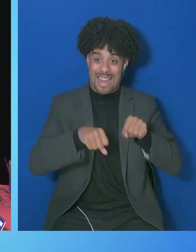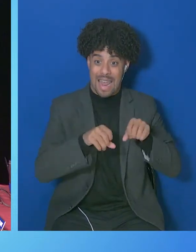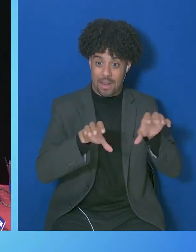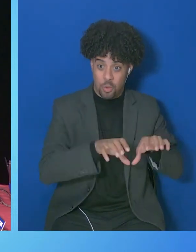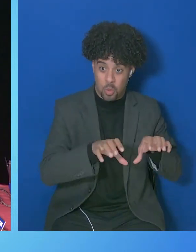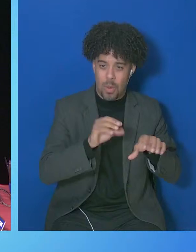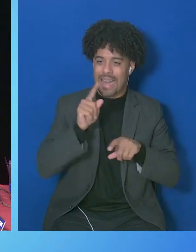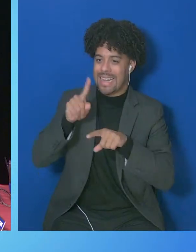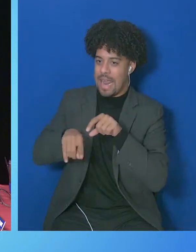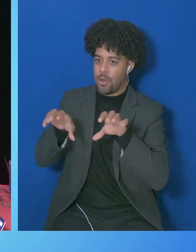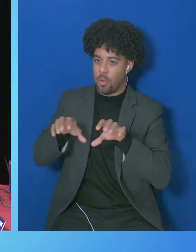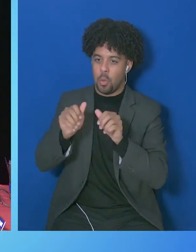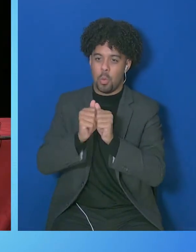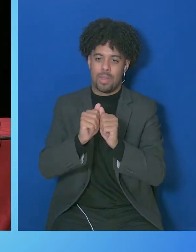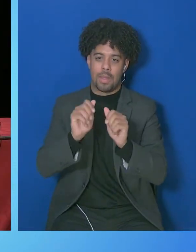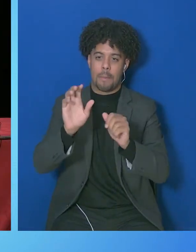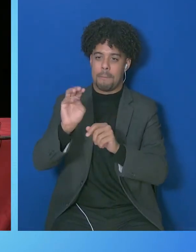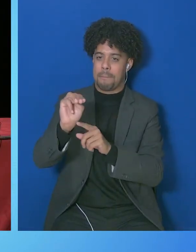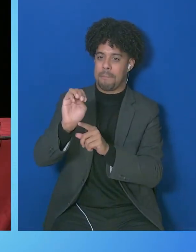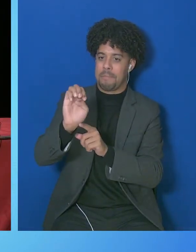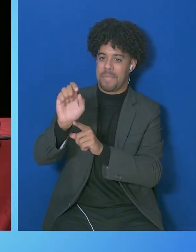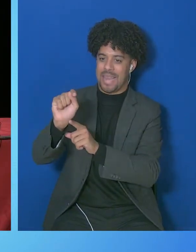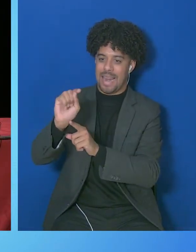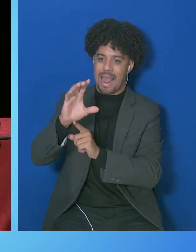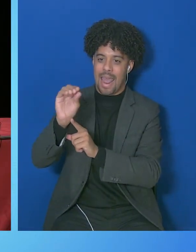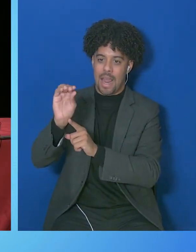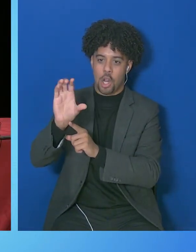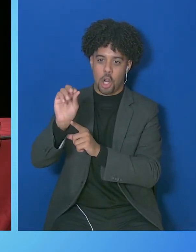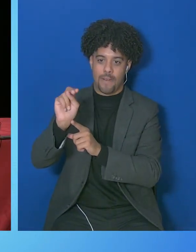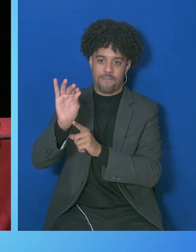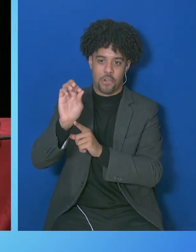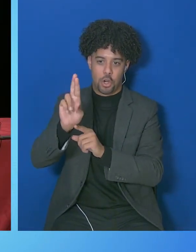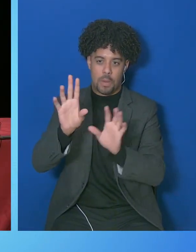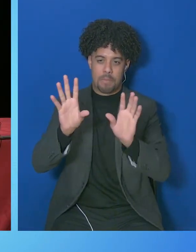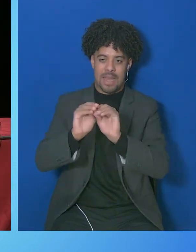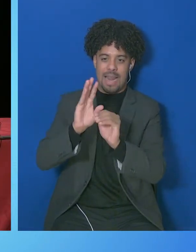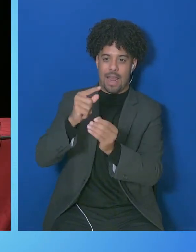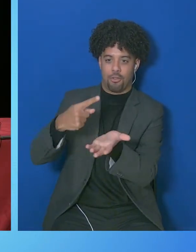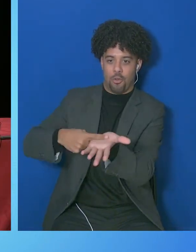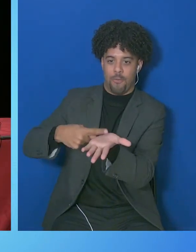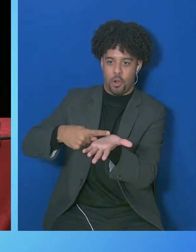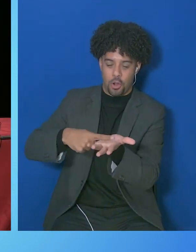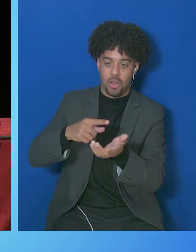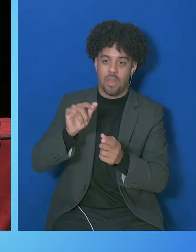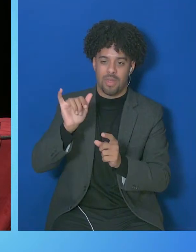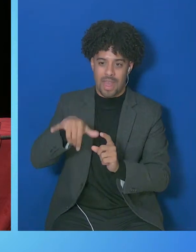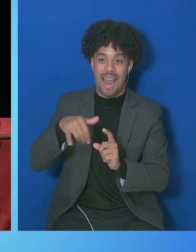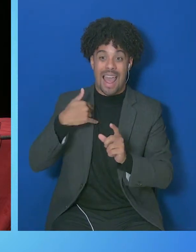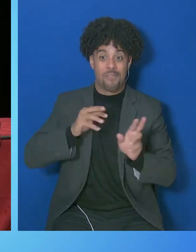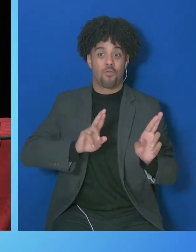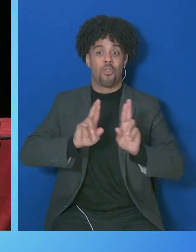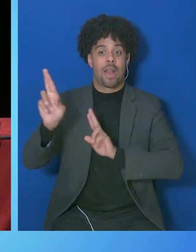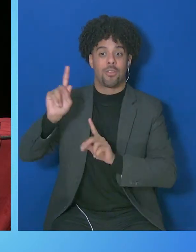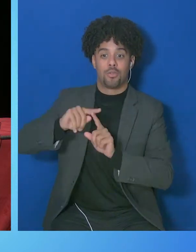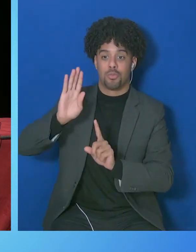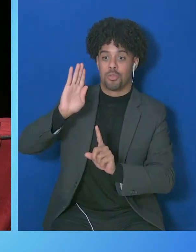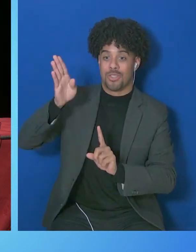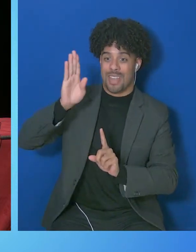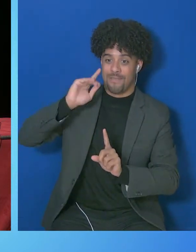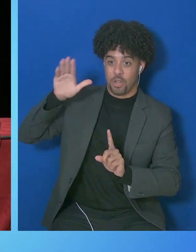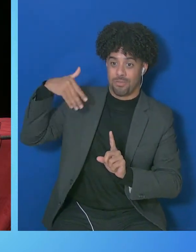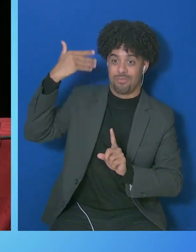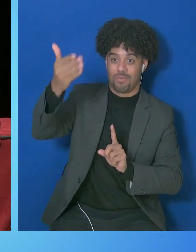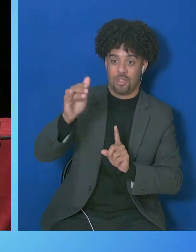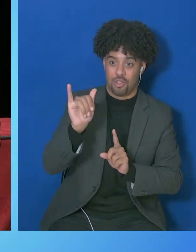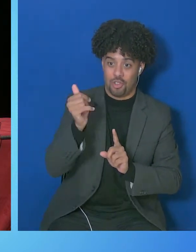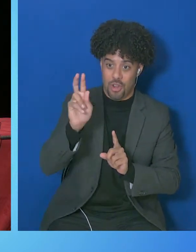state agency. And have that presentation preferably in January if possible, so we can then move forward with